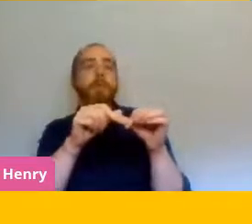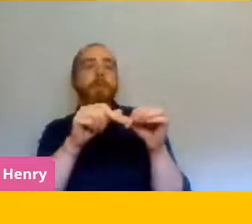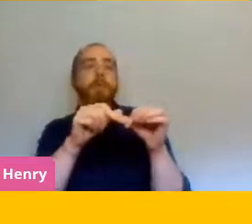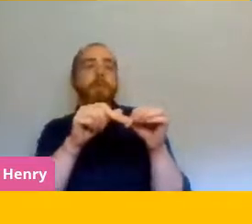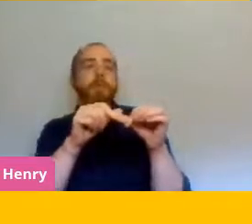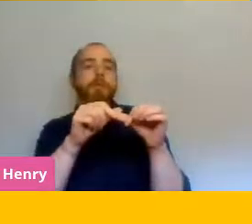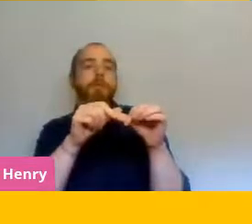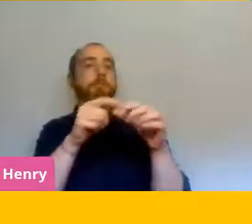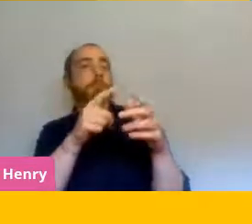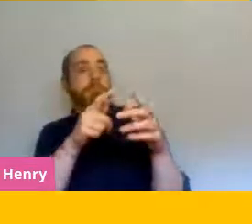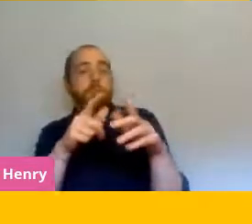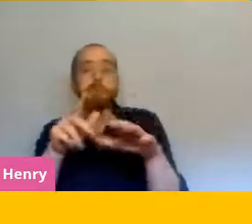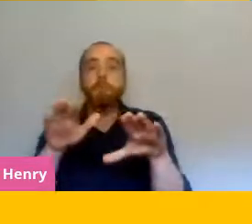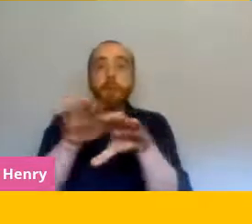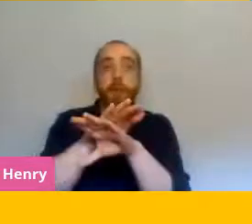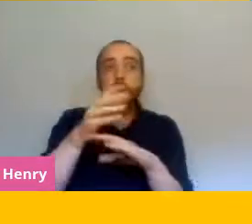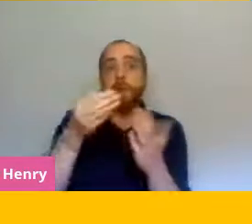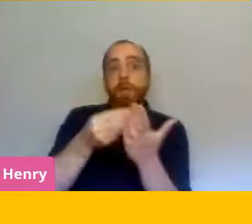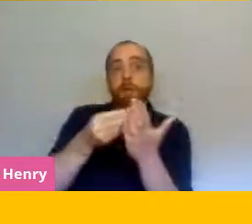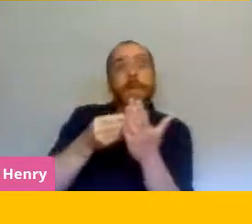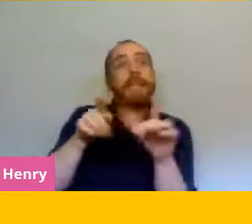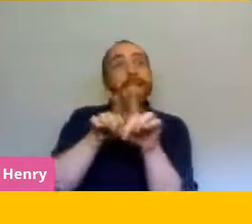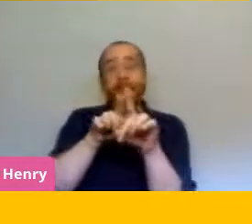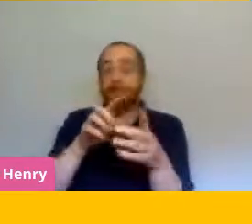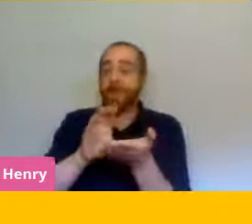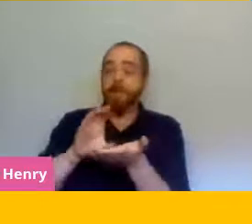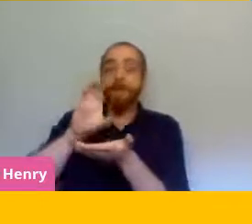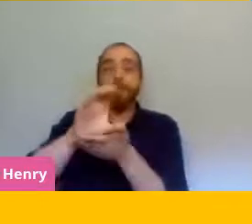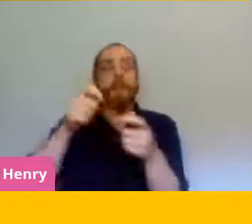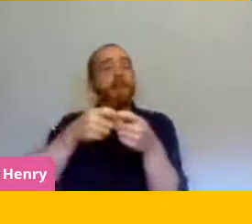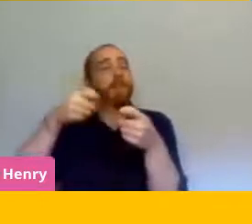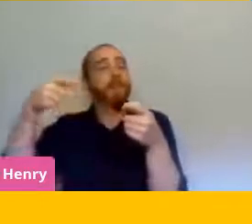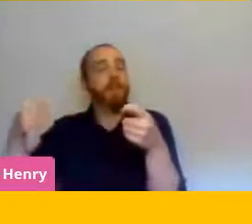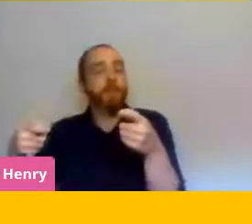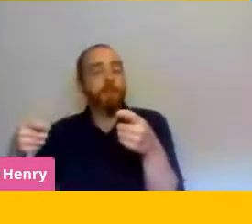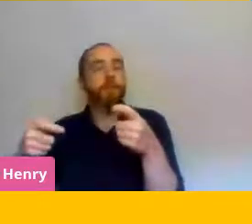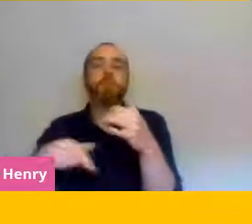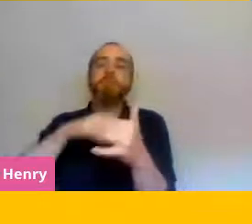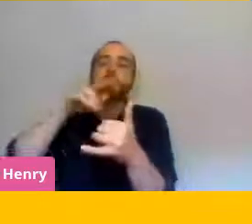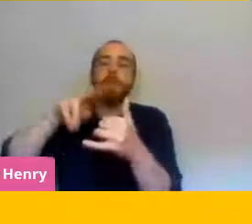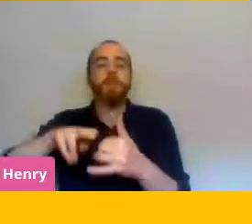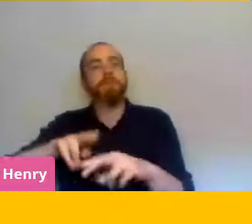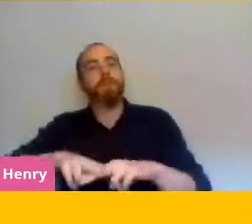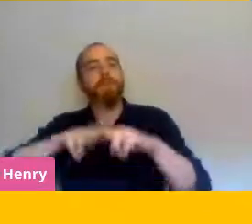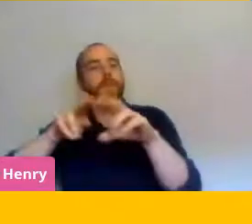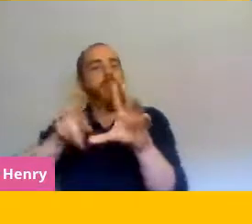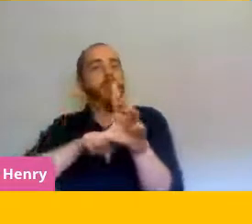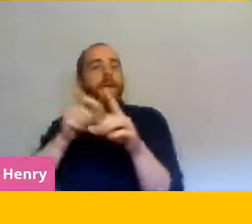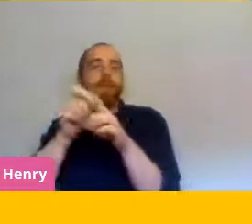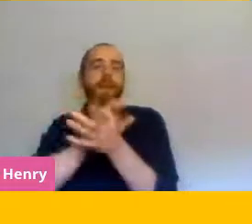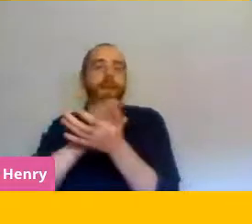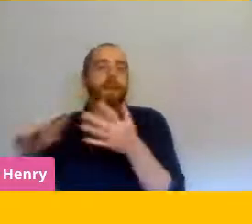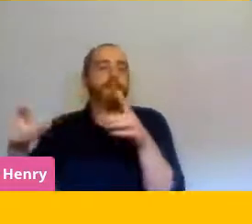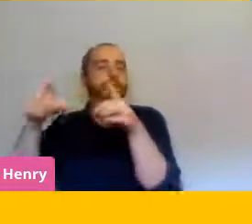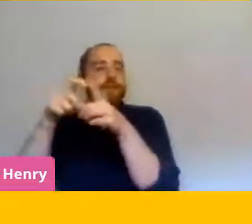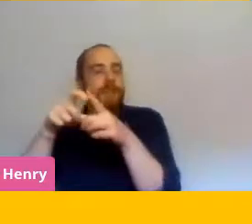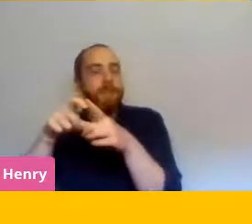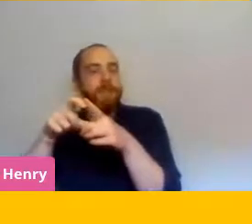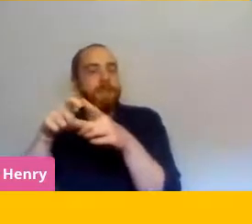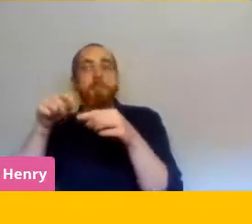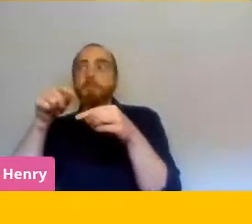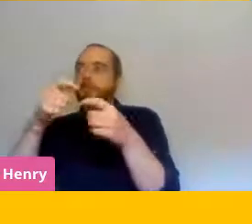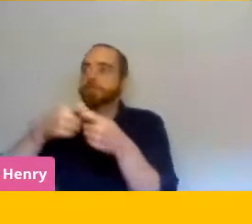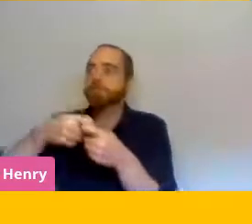We got funded extension for final year PhD students on university scholarships, as well as no cost extensions for